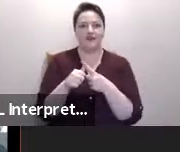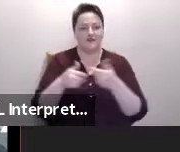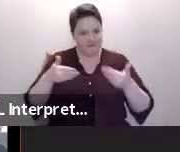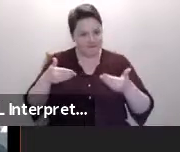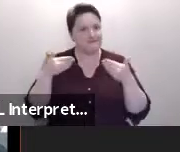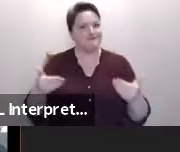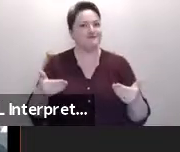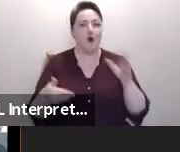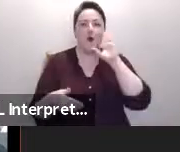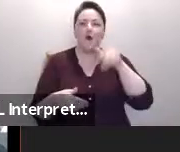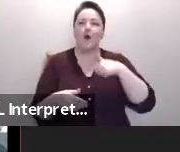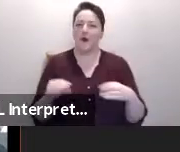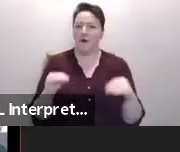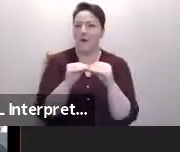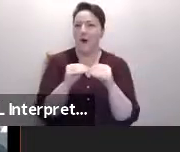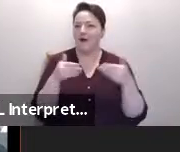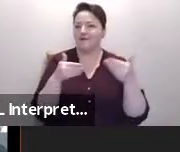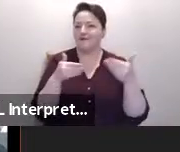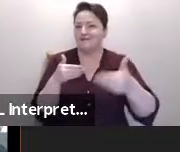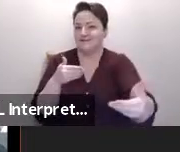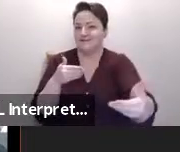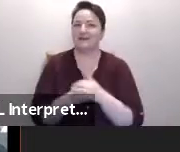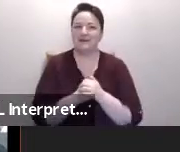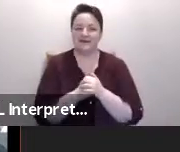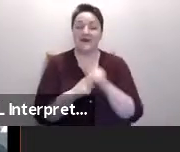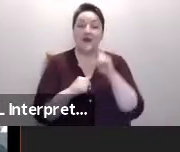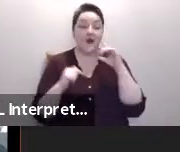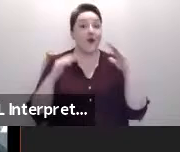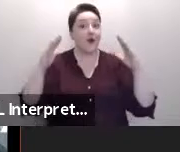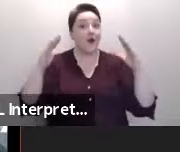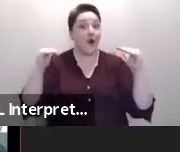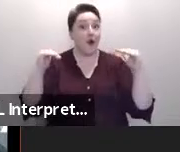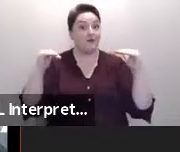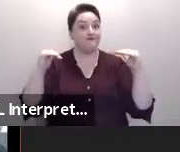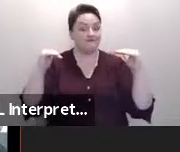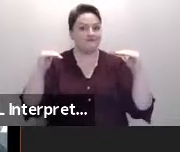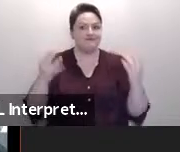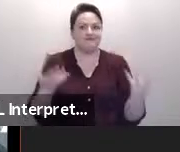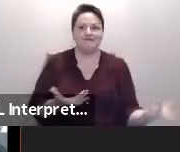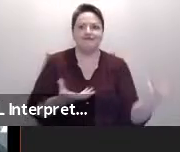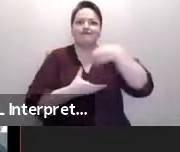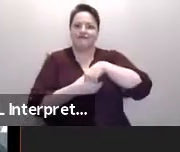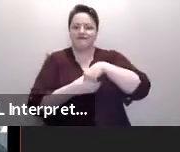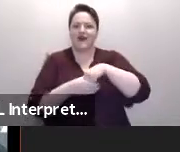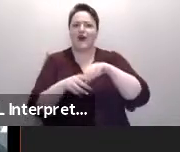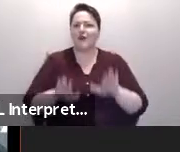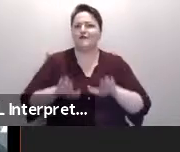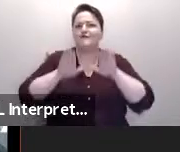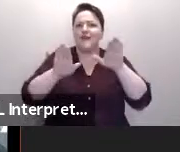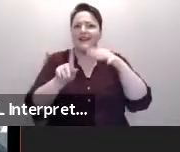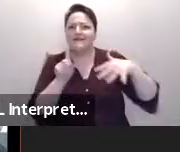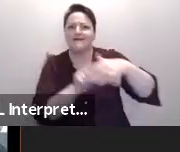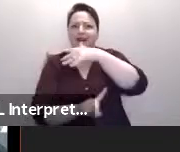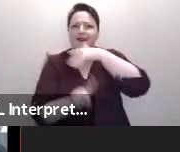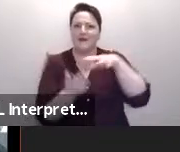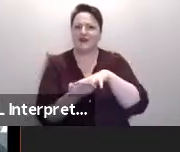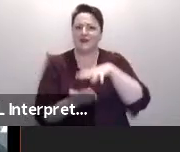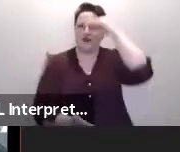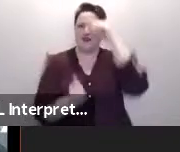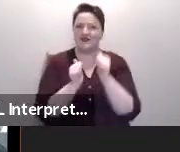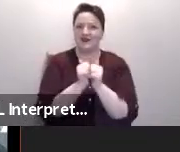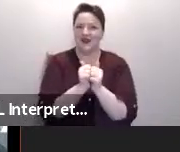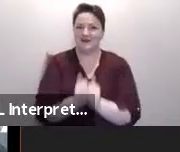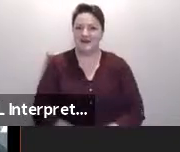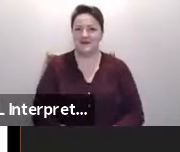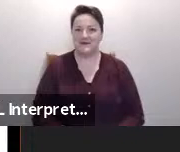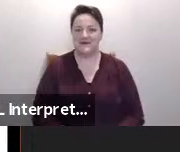this listening series. And we hope that we all will have a great environment for learning together.